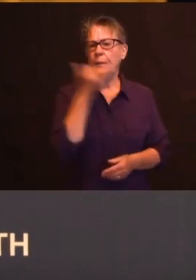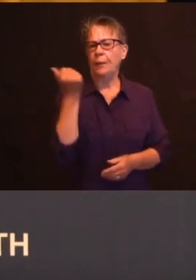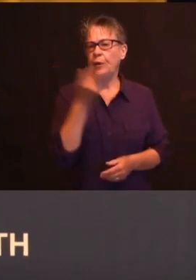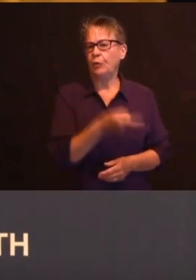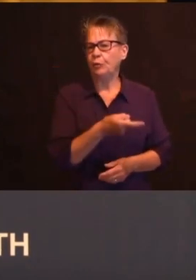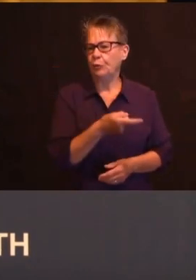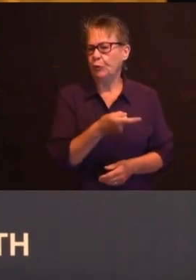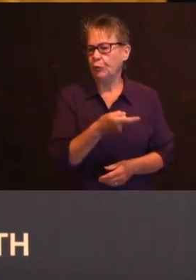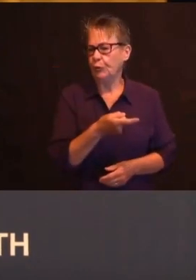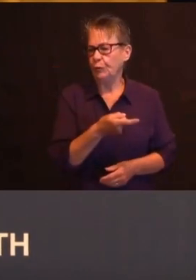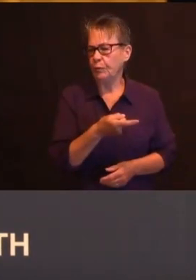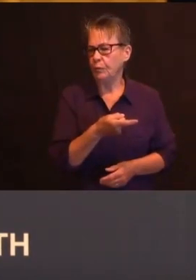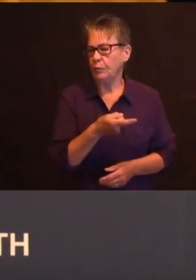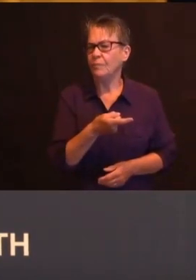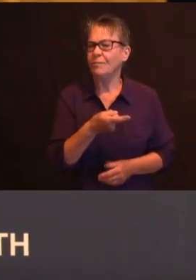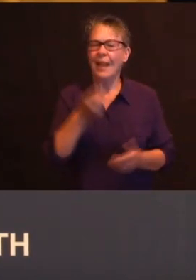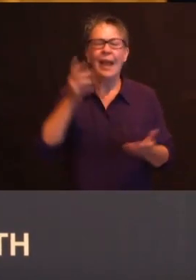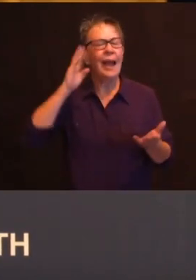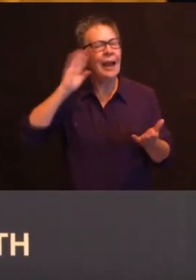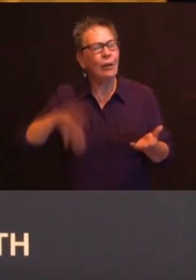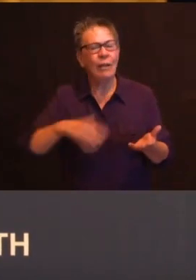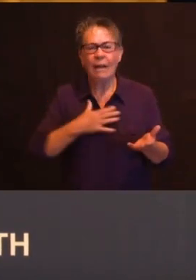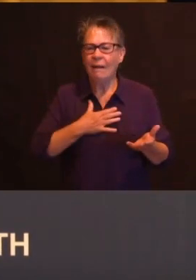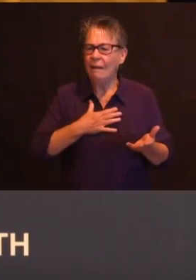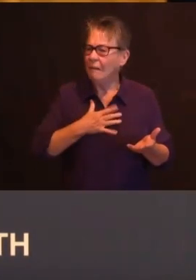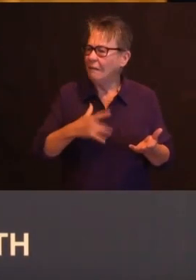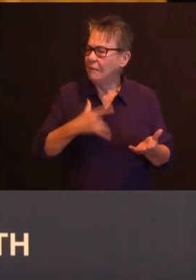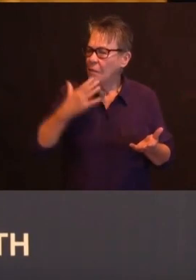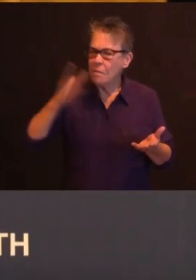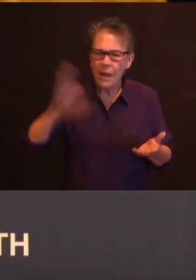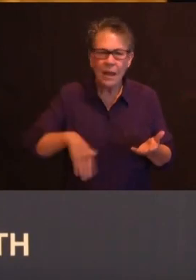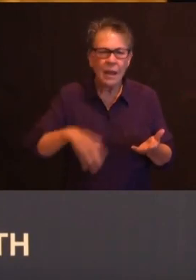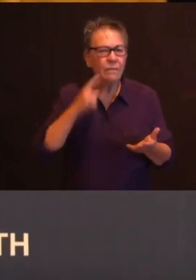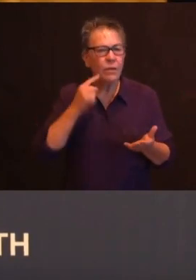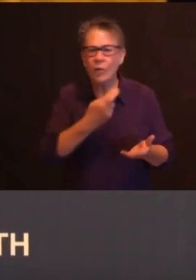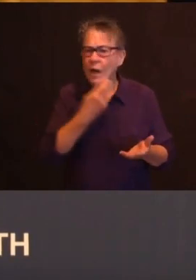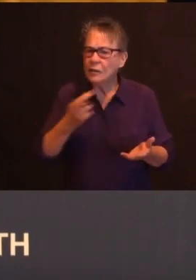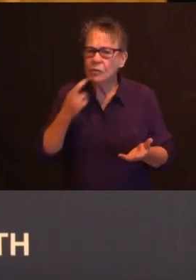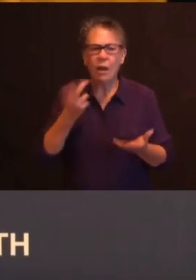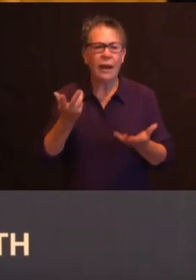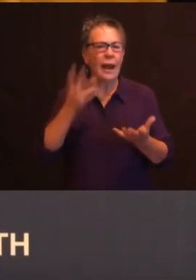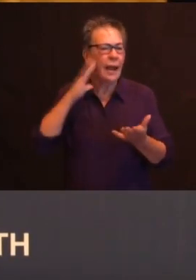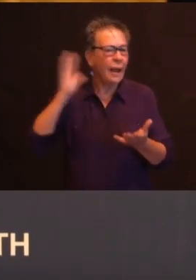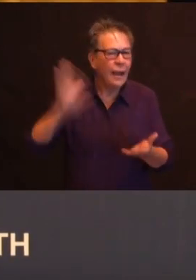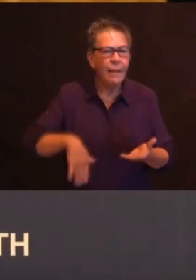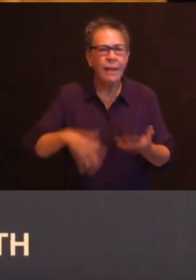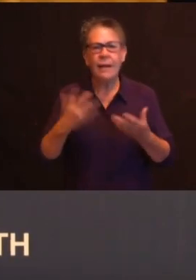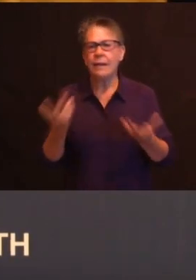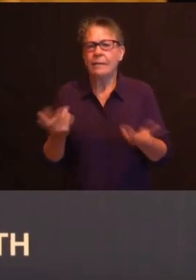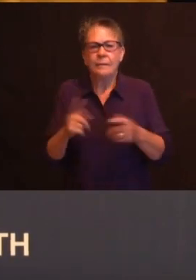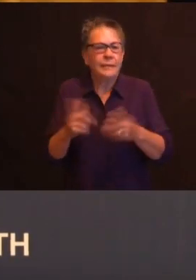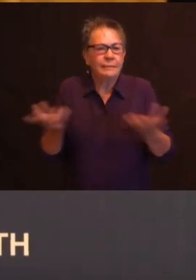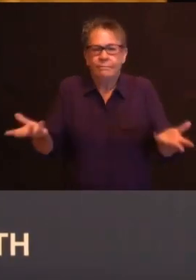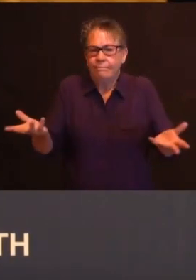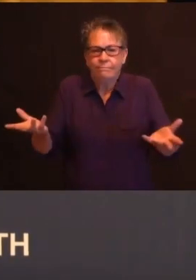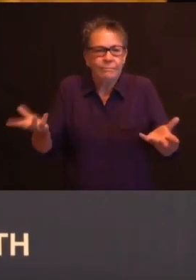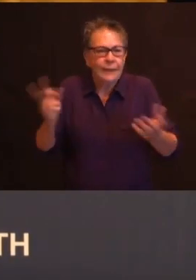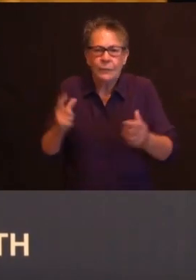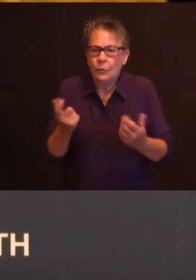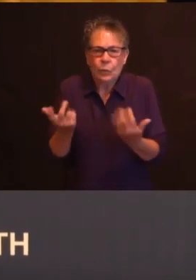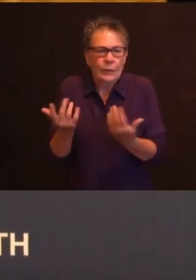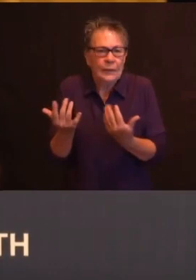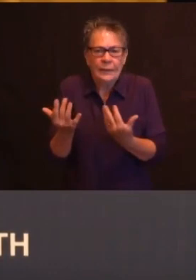need to be able to borrow money. We need to be able to get federal cash assistance. We need to look at revenue raisers